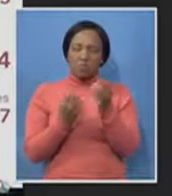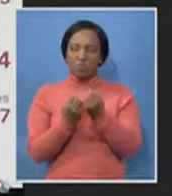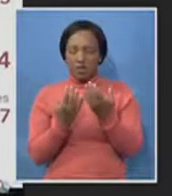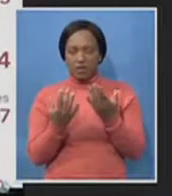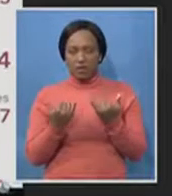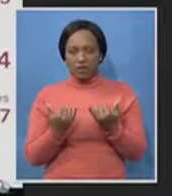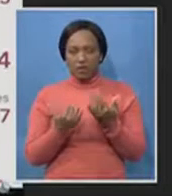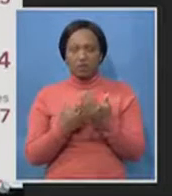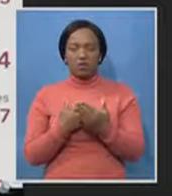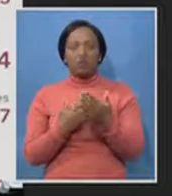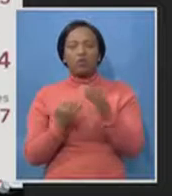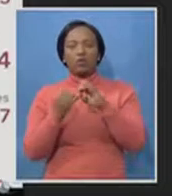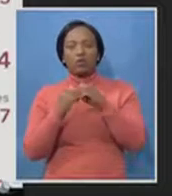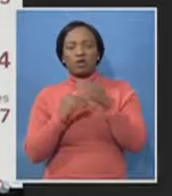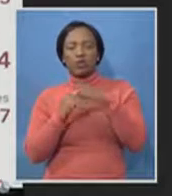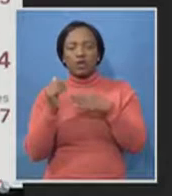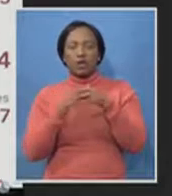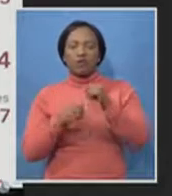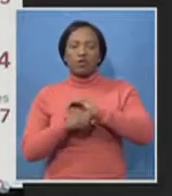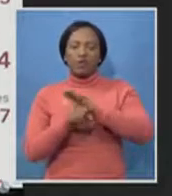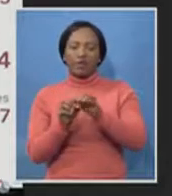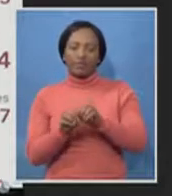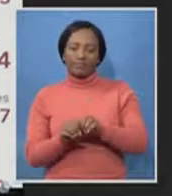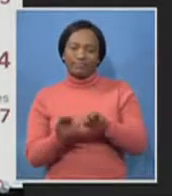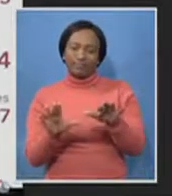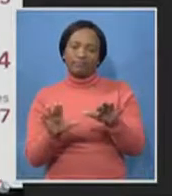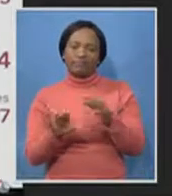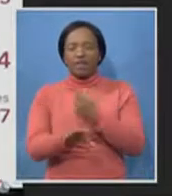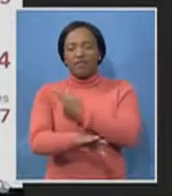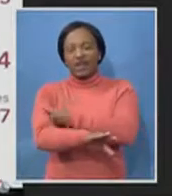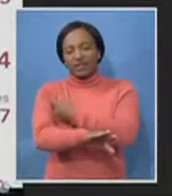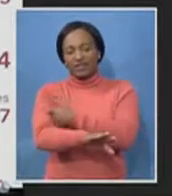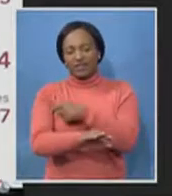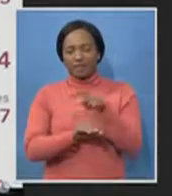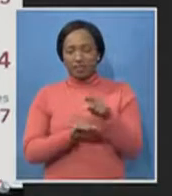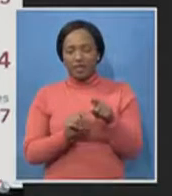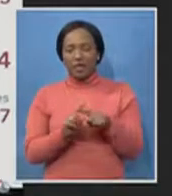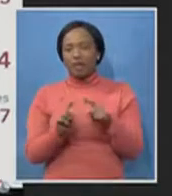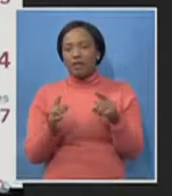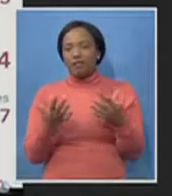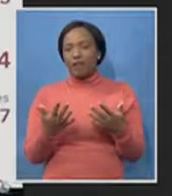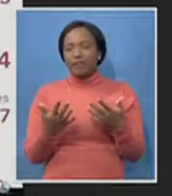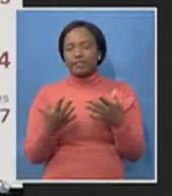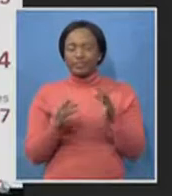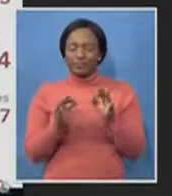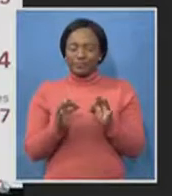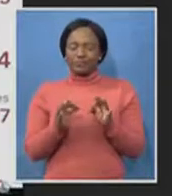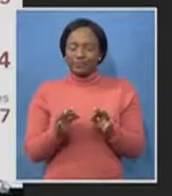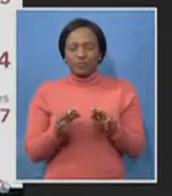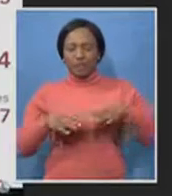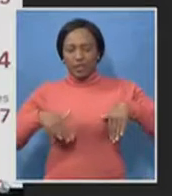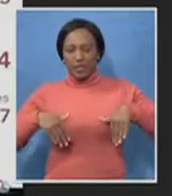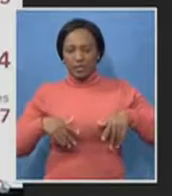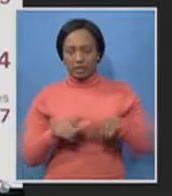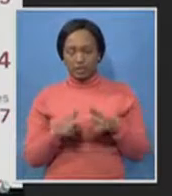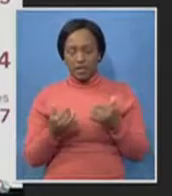vaccine. But of course, we don't have any solid data yet. What we do know is that the vaccines that are